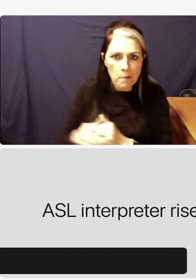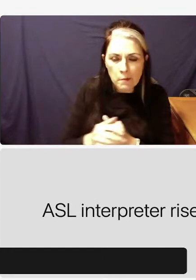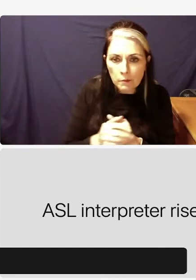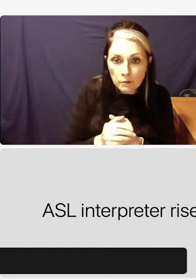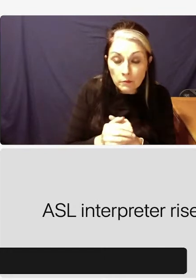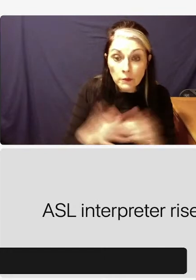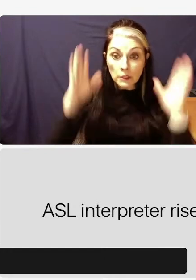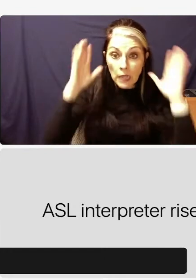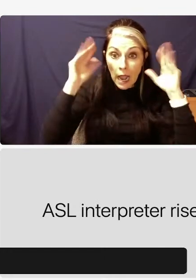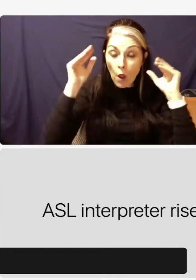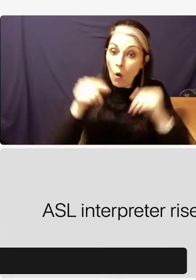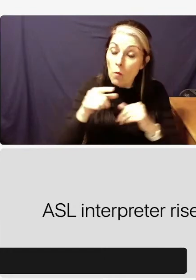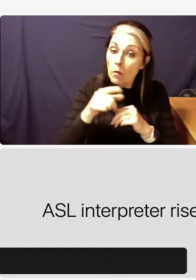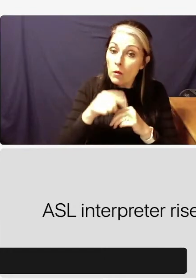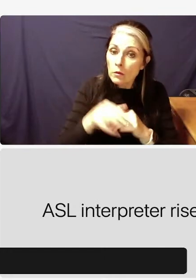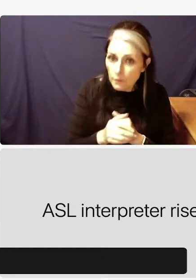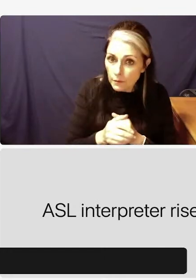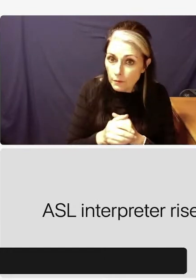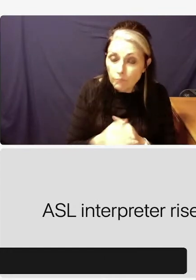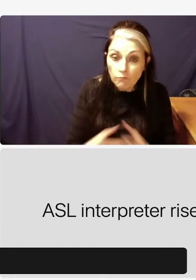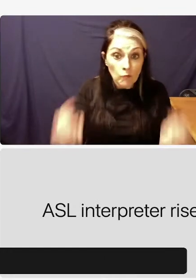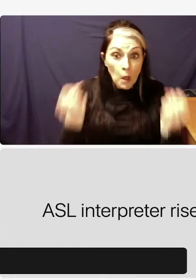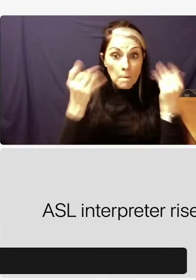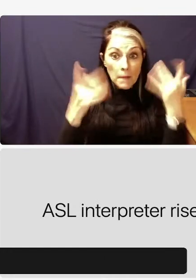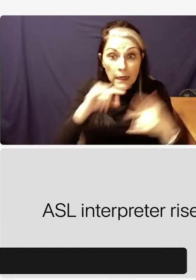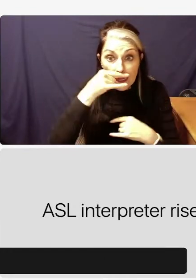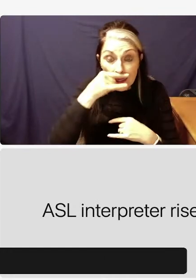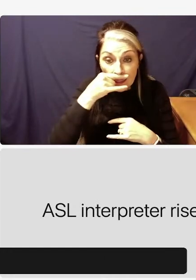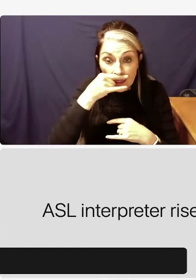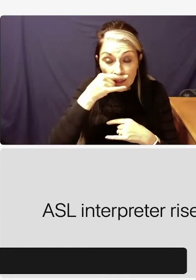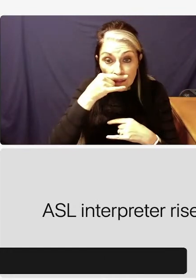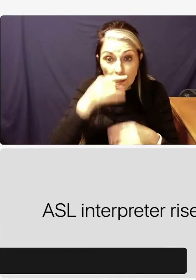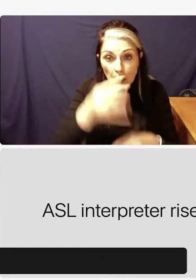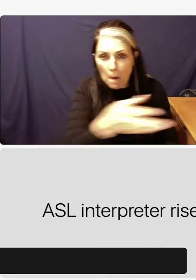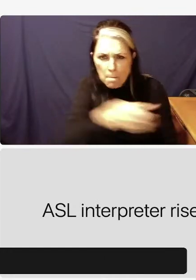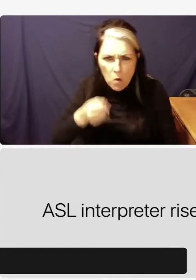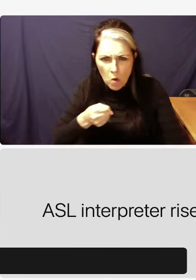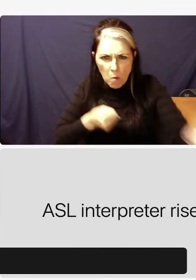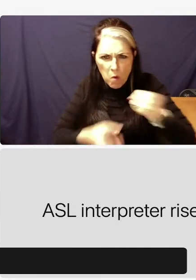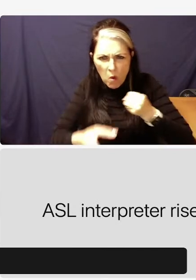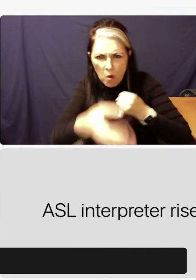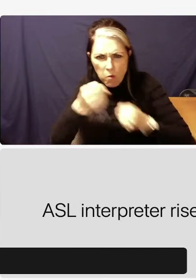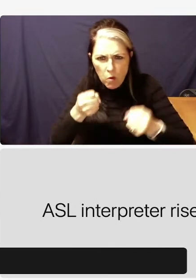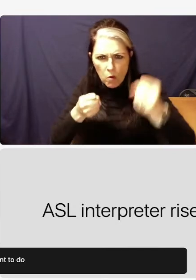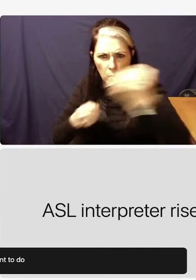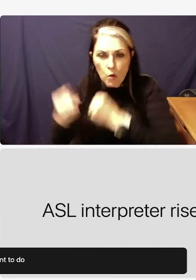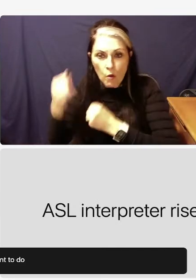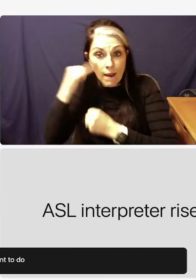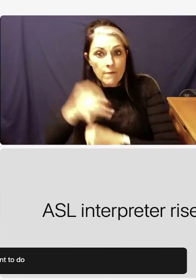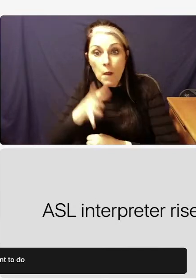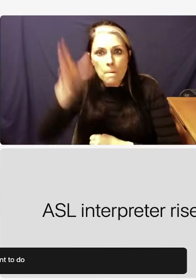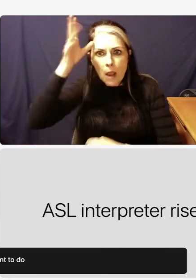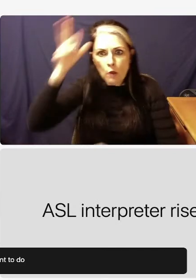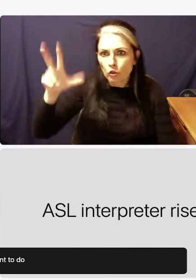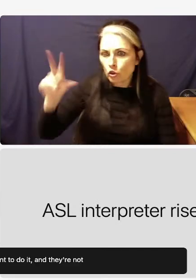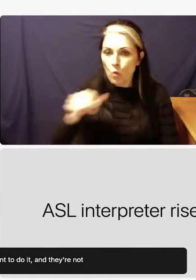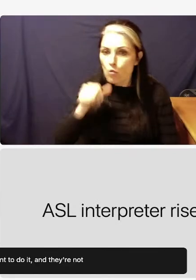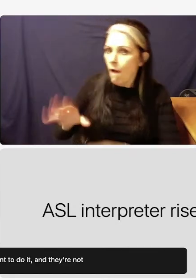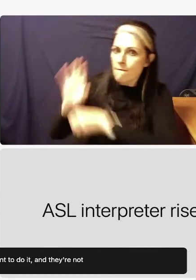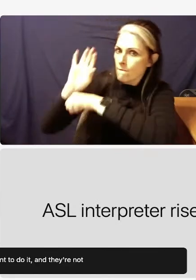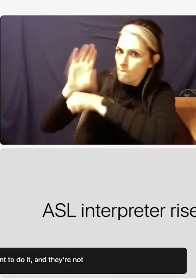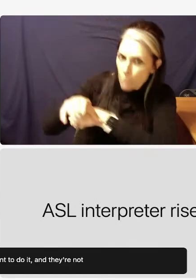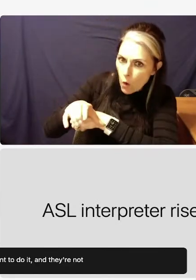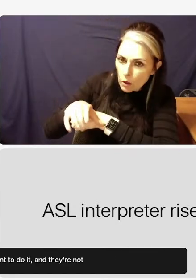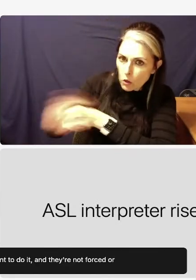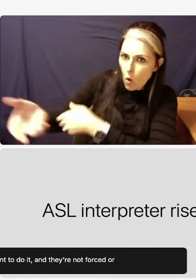i hope that uh so many kids can get pulled from this school if their parents don't want to do it and they're not forced or